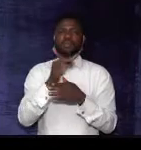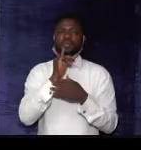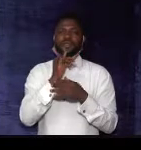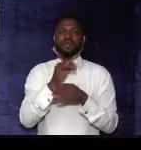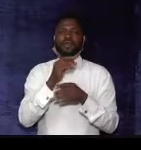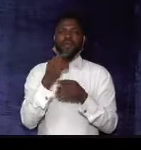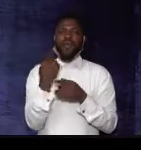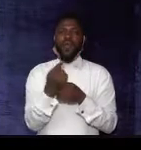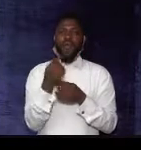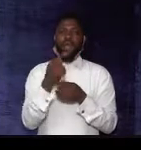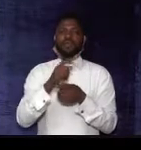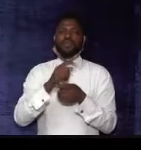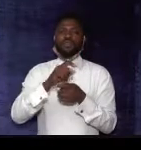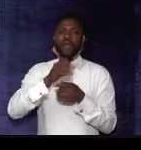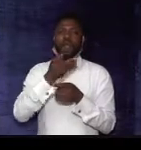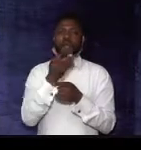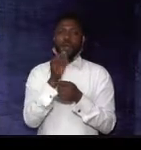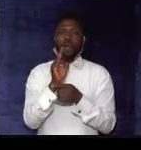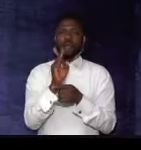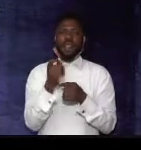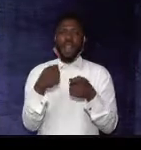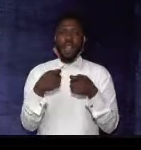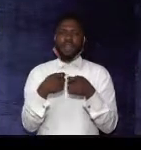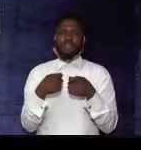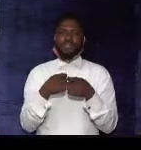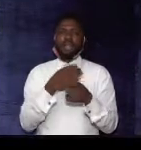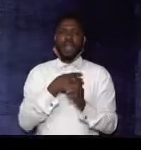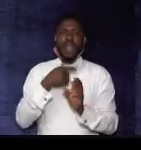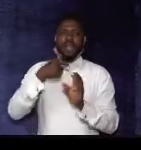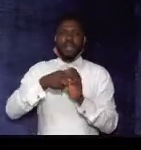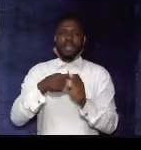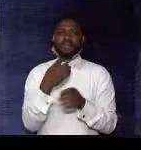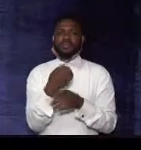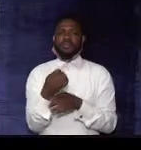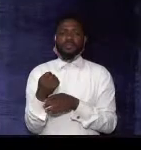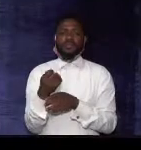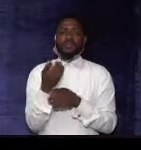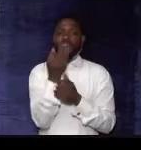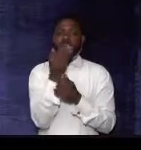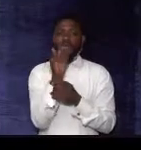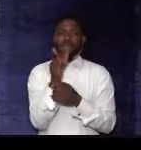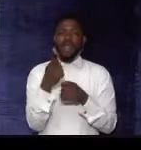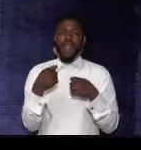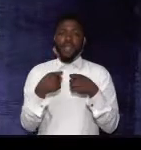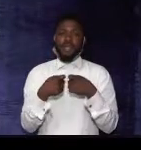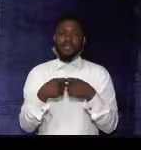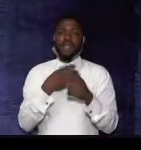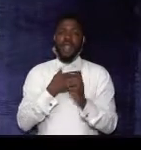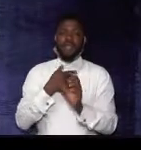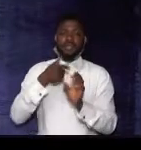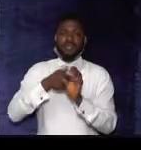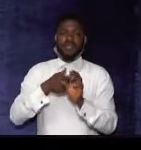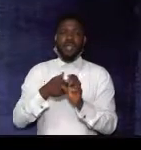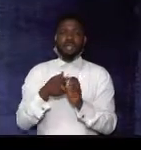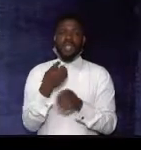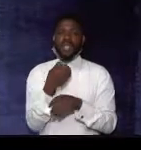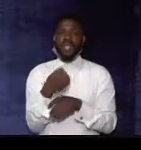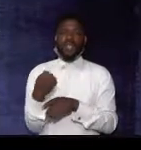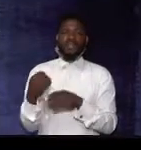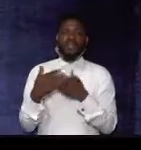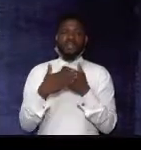accident. Next is always turn off electrical and gas equipment after use. Always turn off electrical and